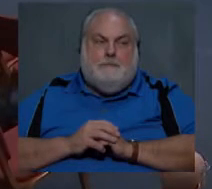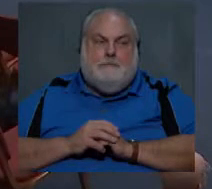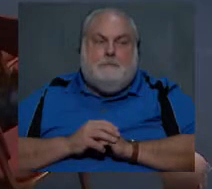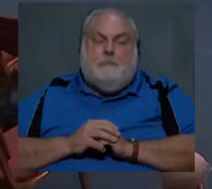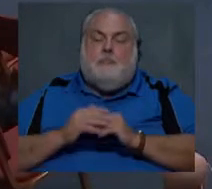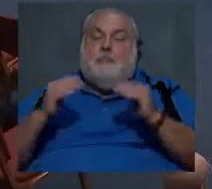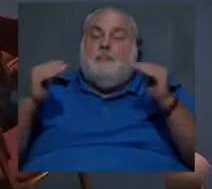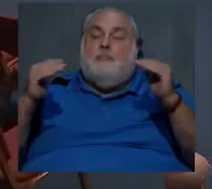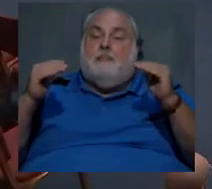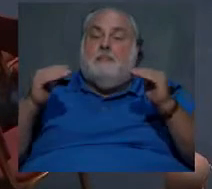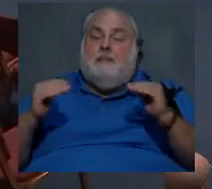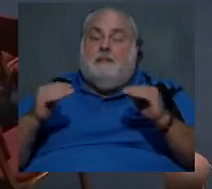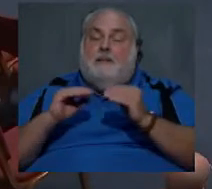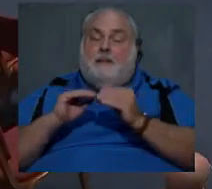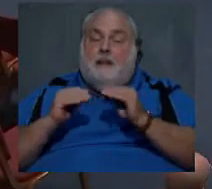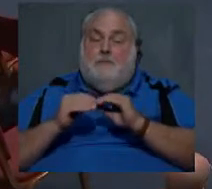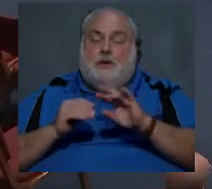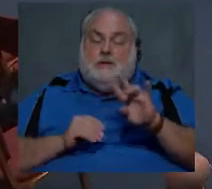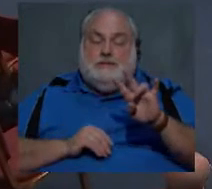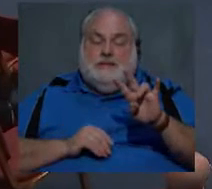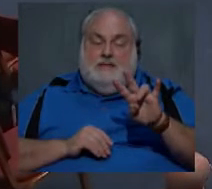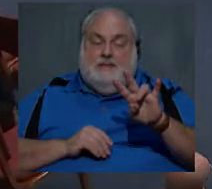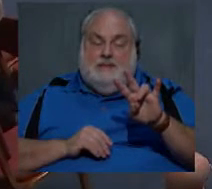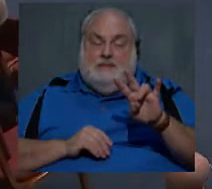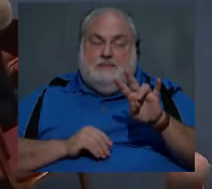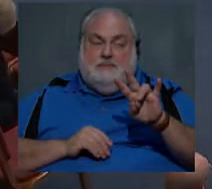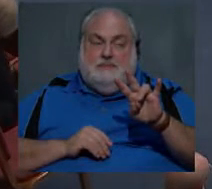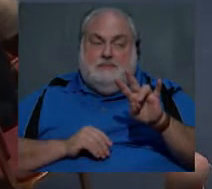We will move on to item number 7.